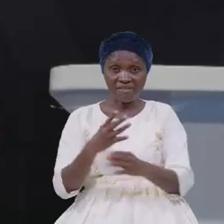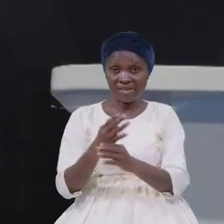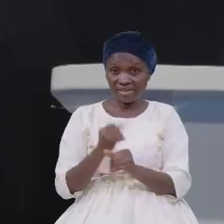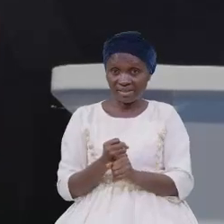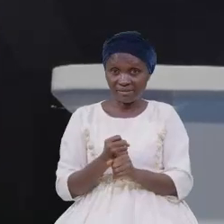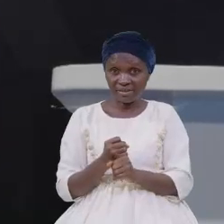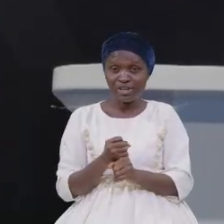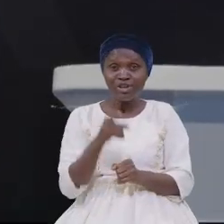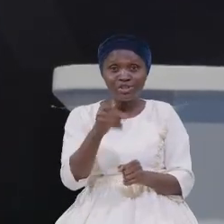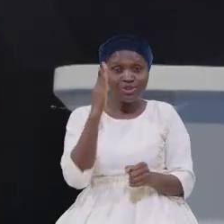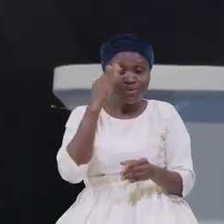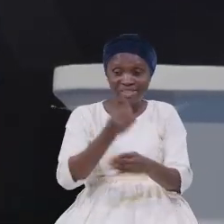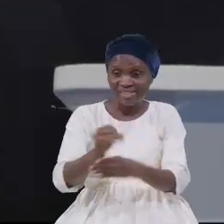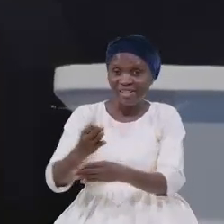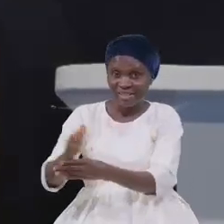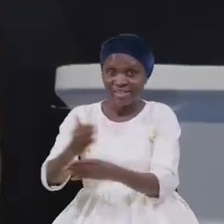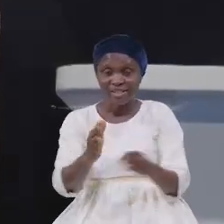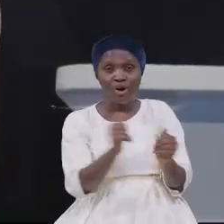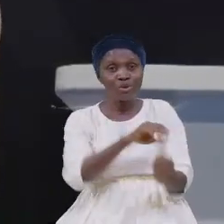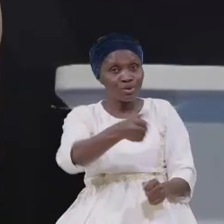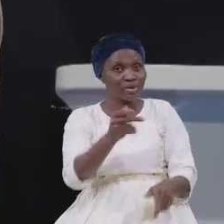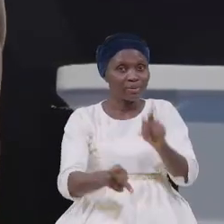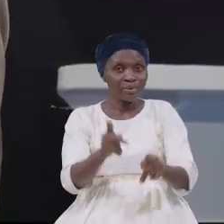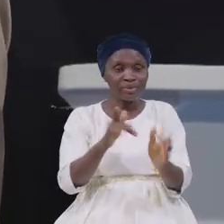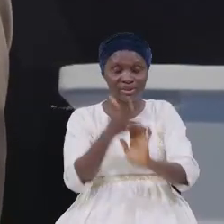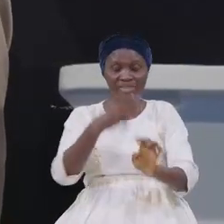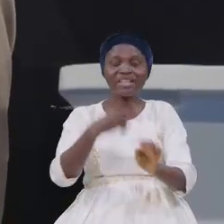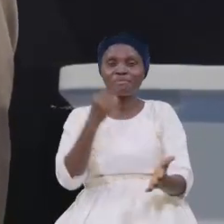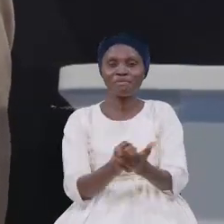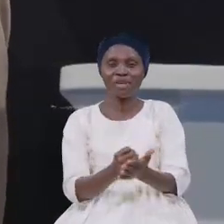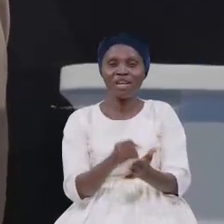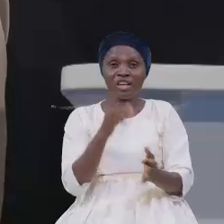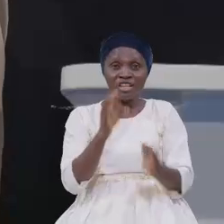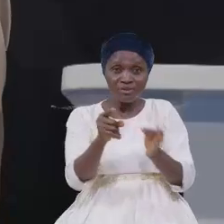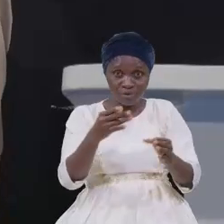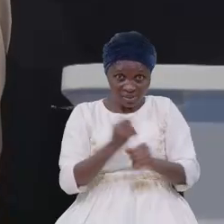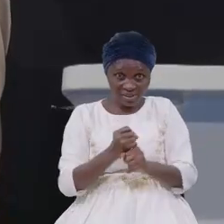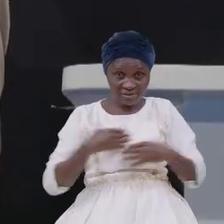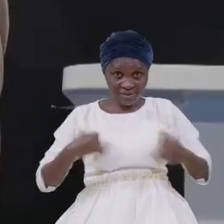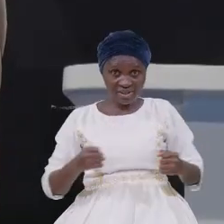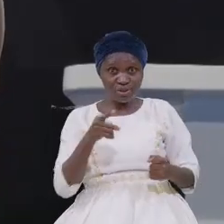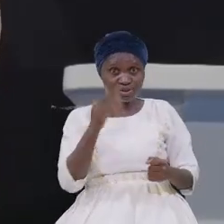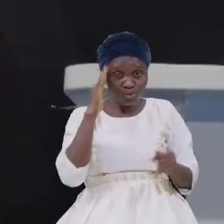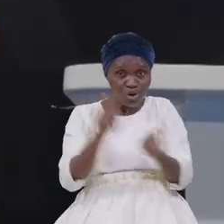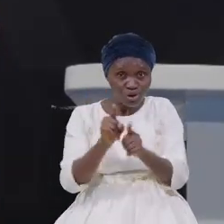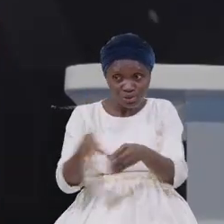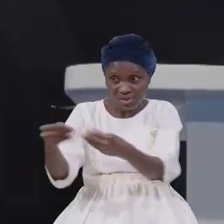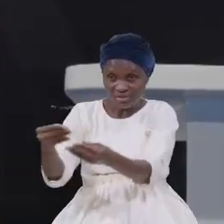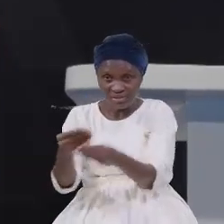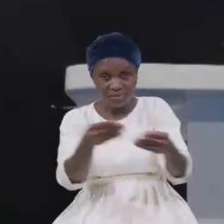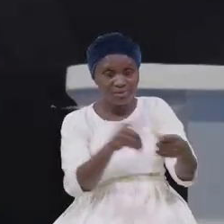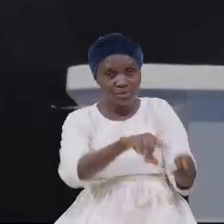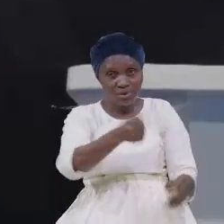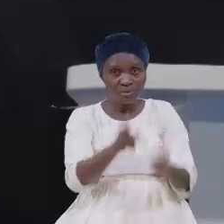share with other people. You get healing, you also give healing to other people. You